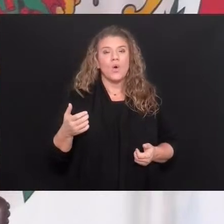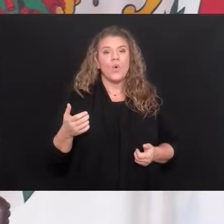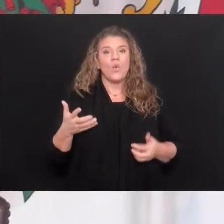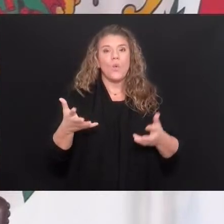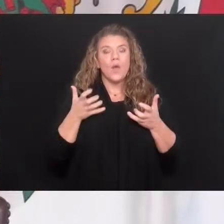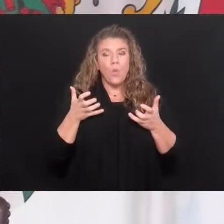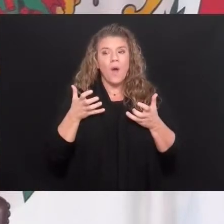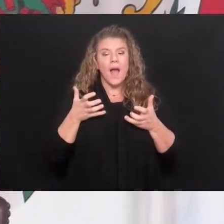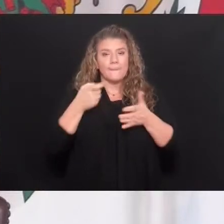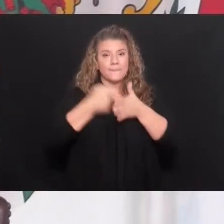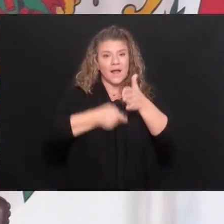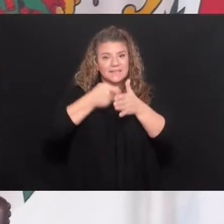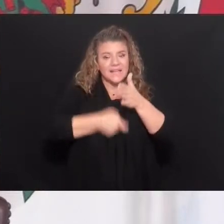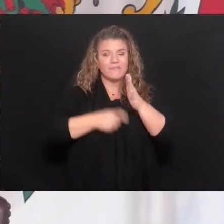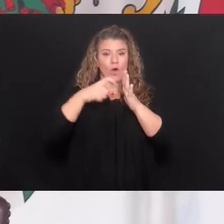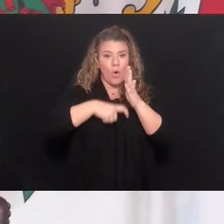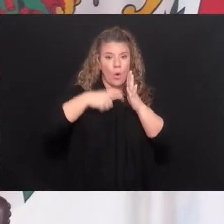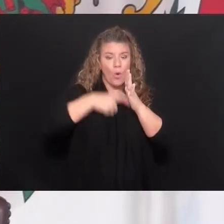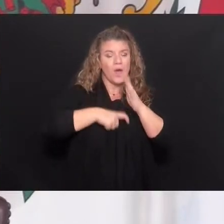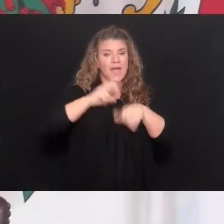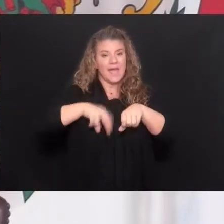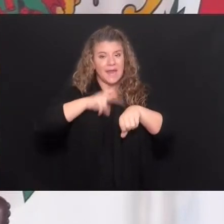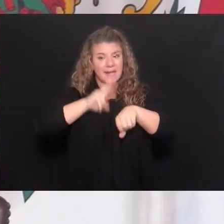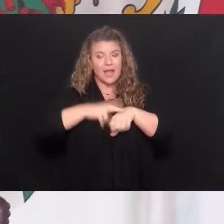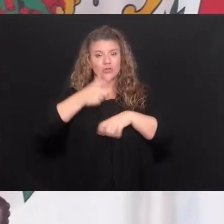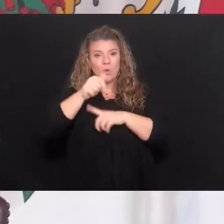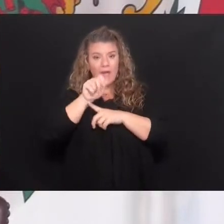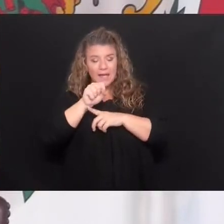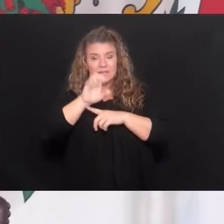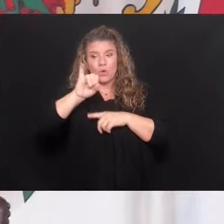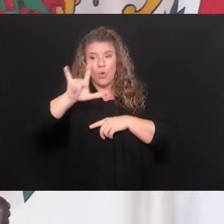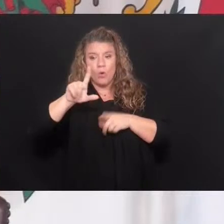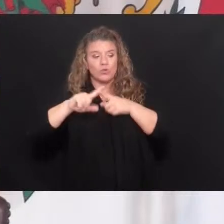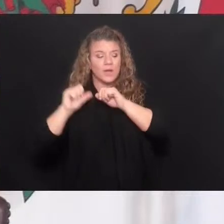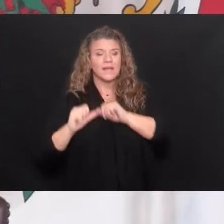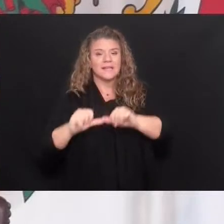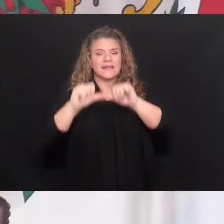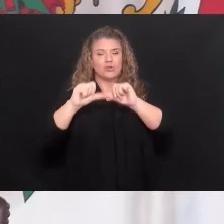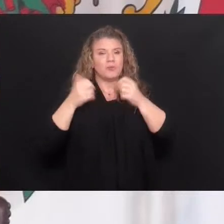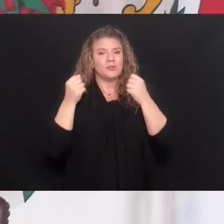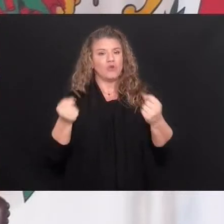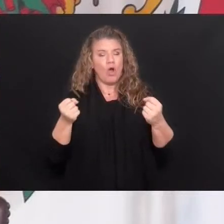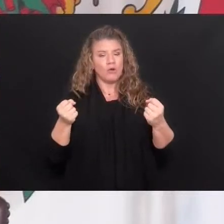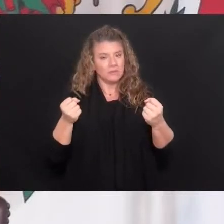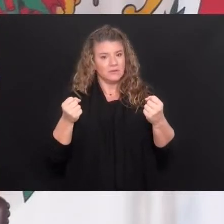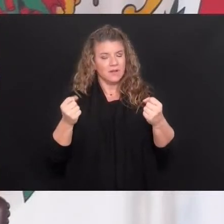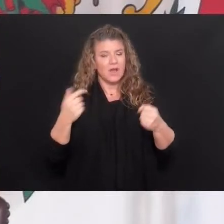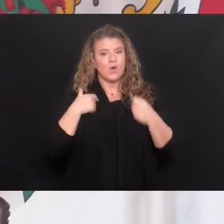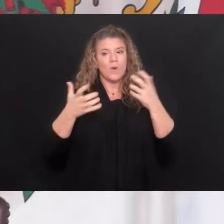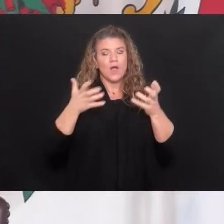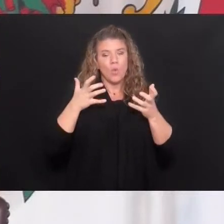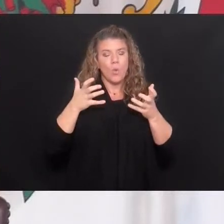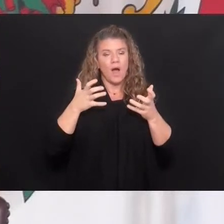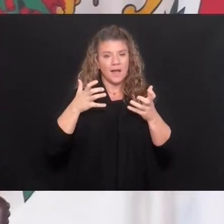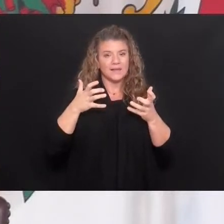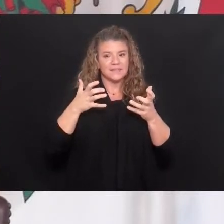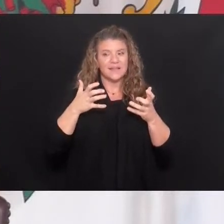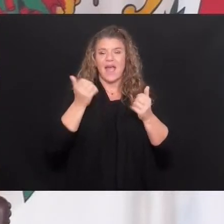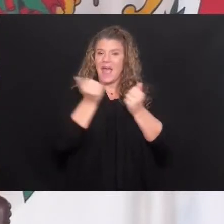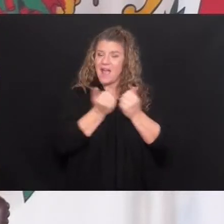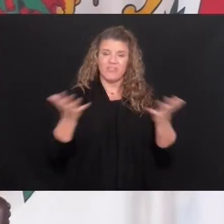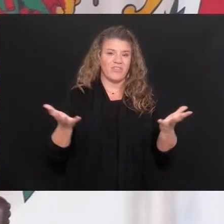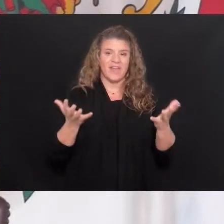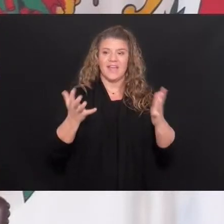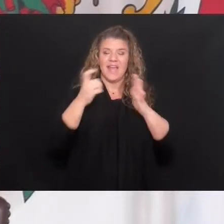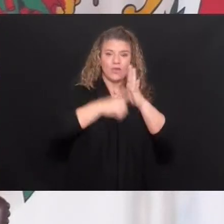want pricing for our coal and our natural gas and oil to continue to be strong, and we want every